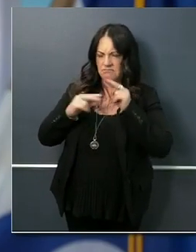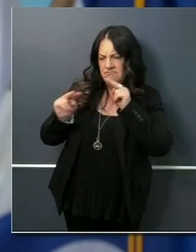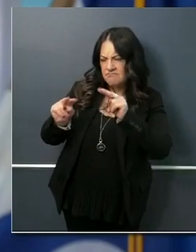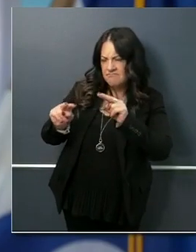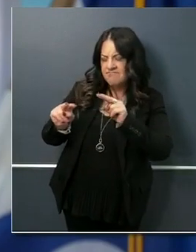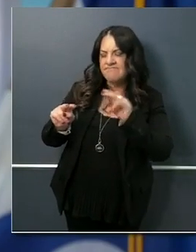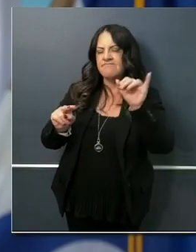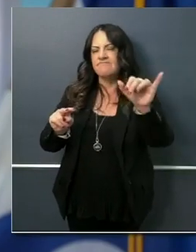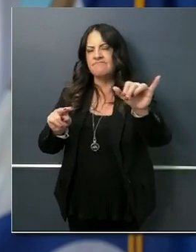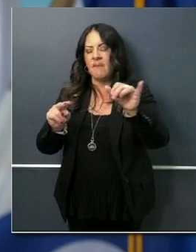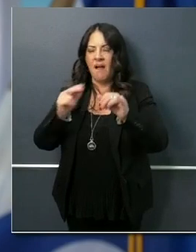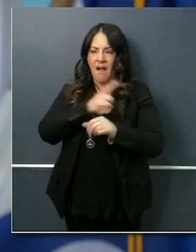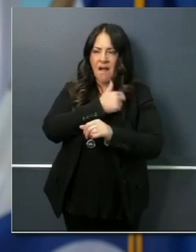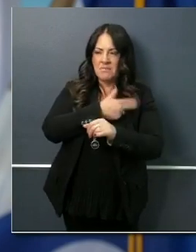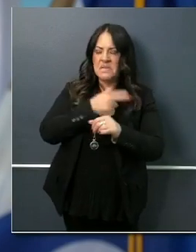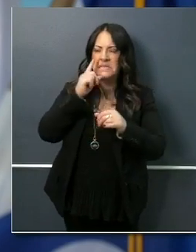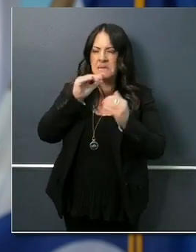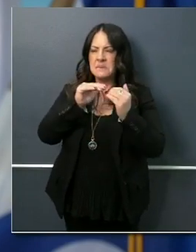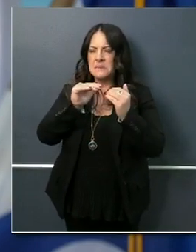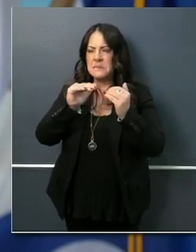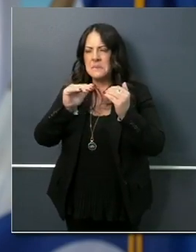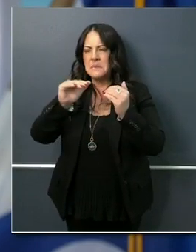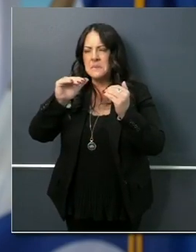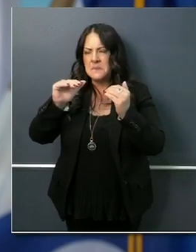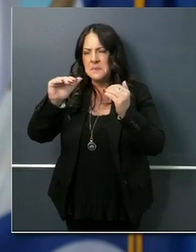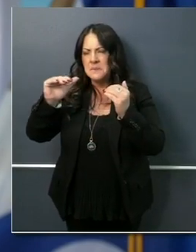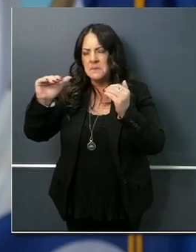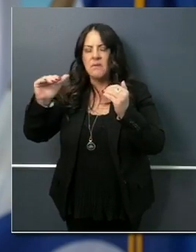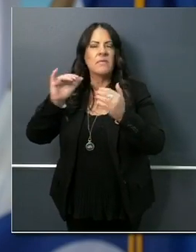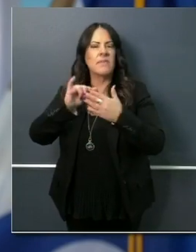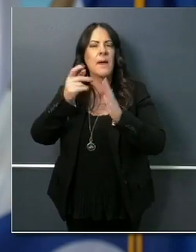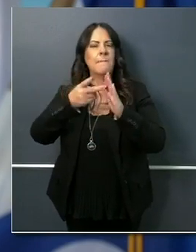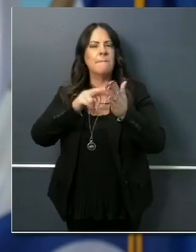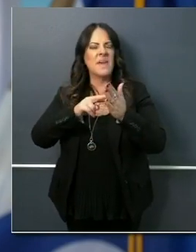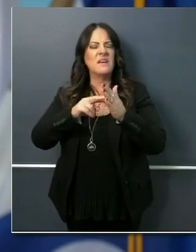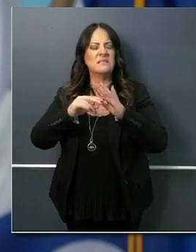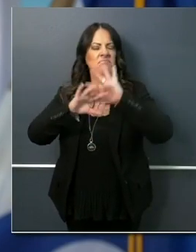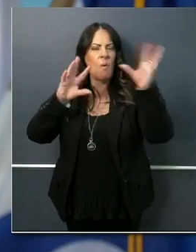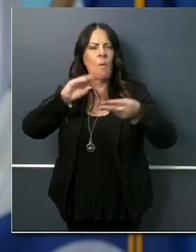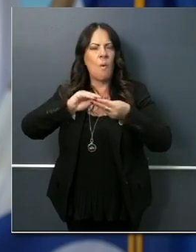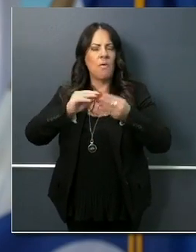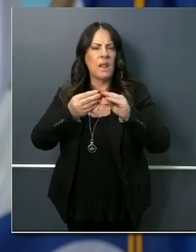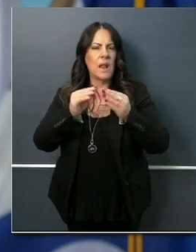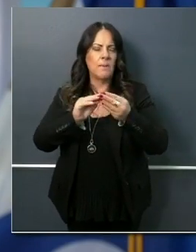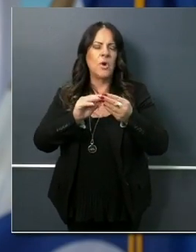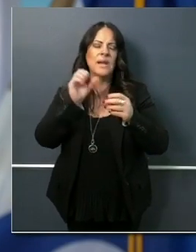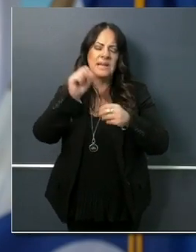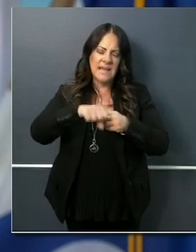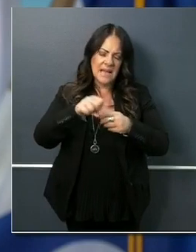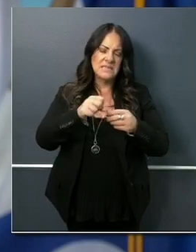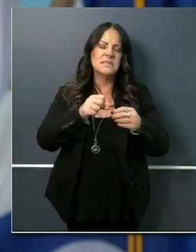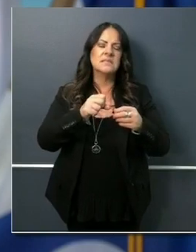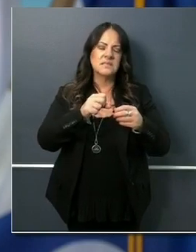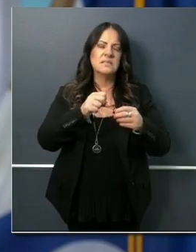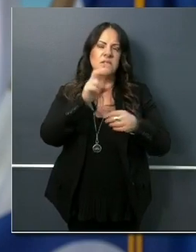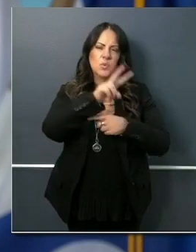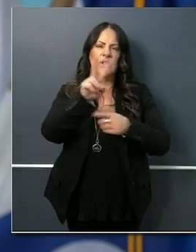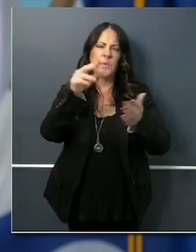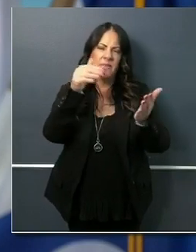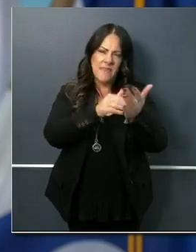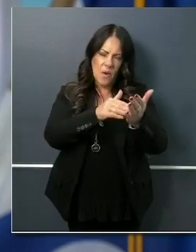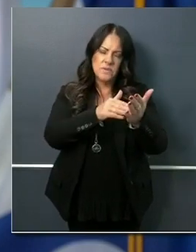from a hospitalization and an ICU perspective, but the total number of cases continues to grow,